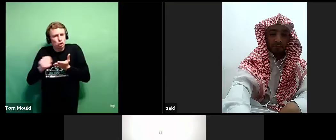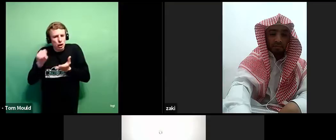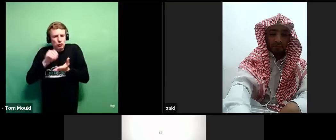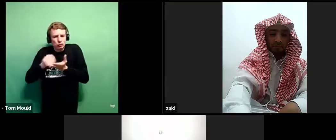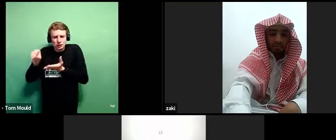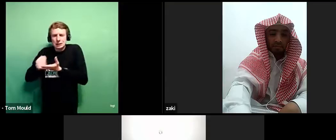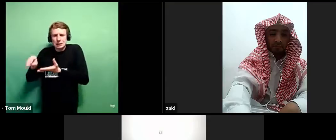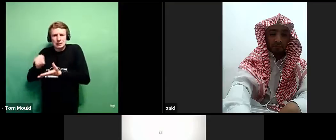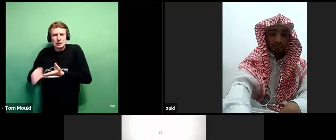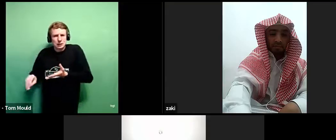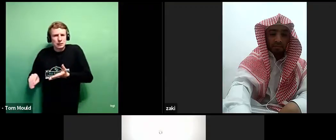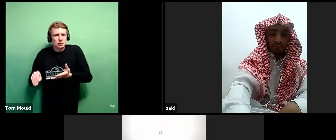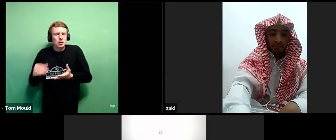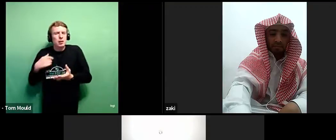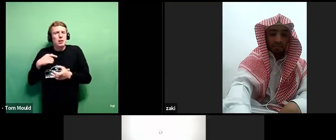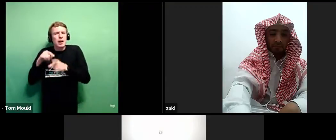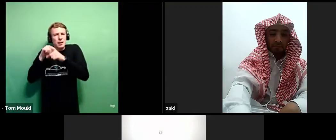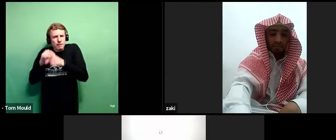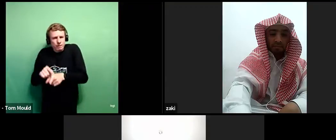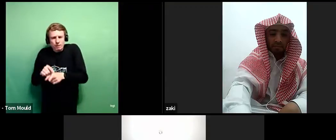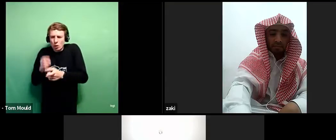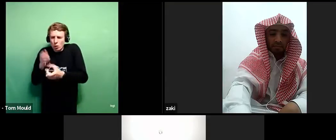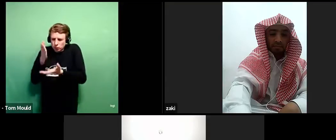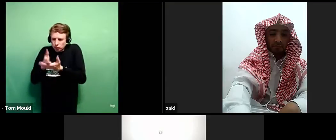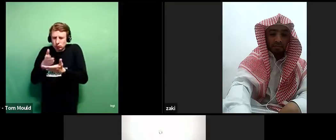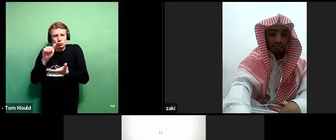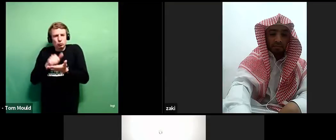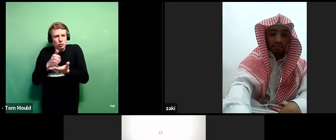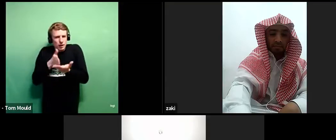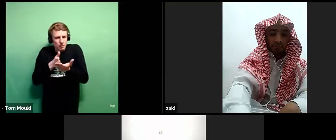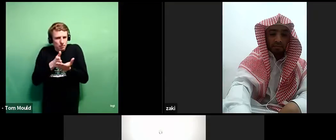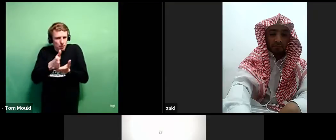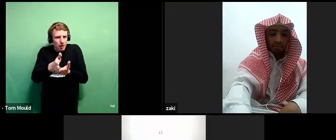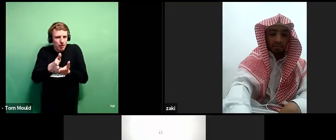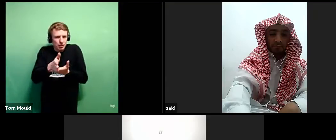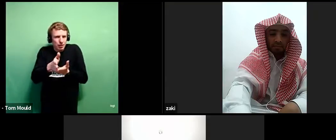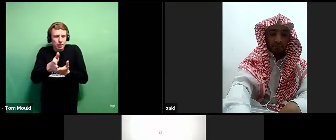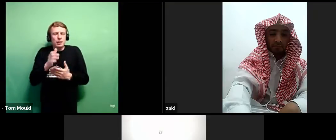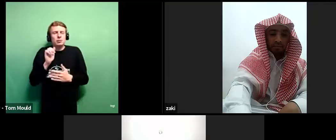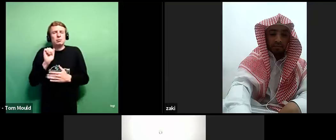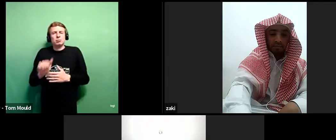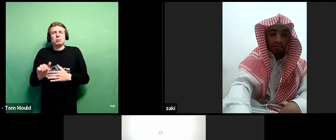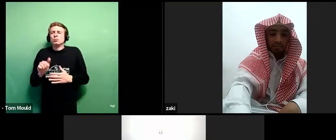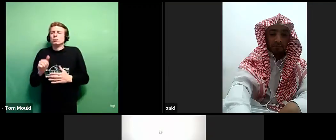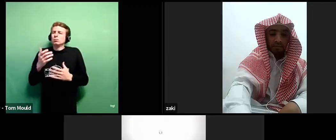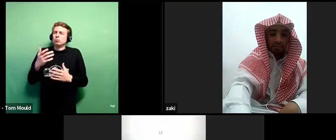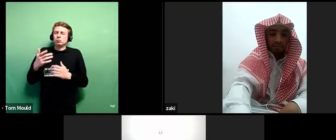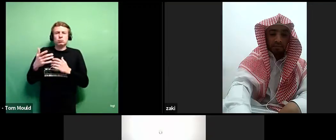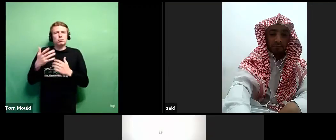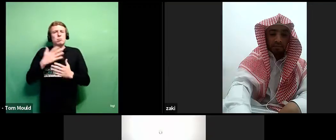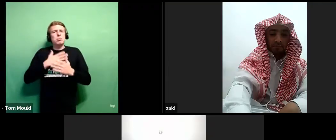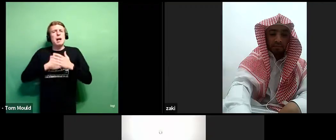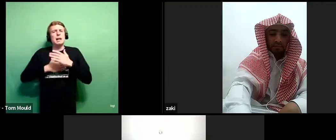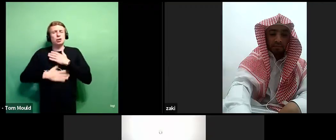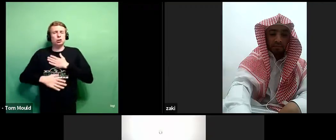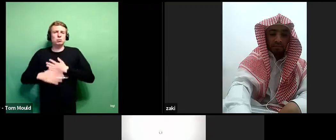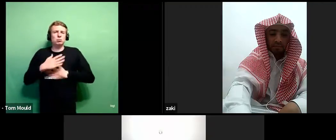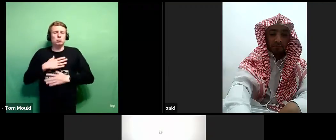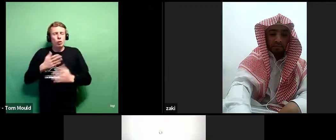make it, and who are patient in extreme poverty and ailment, and at the time of fighting during the